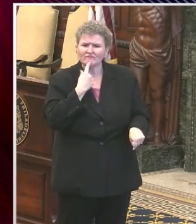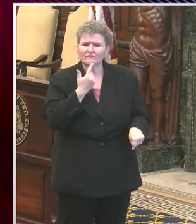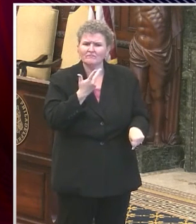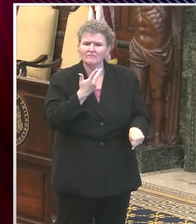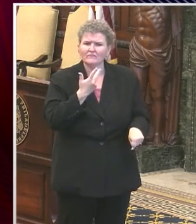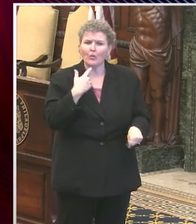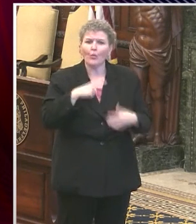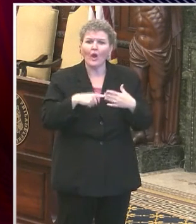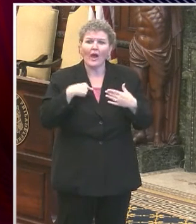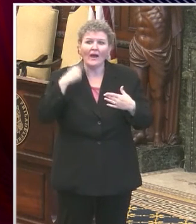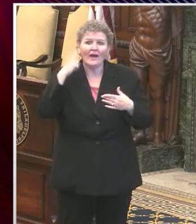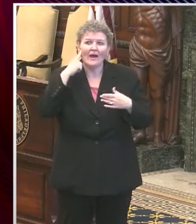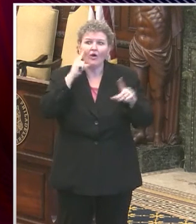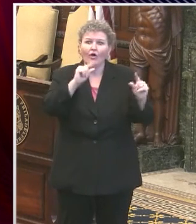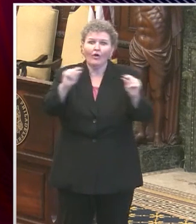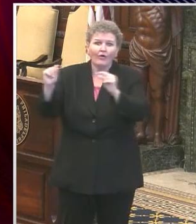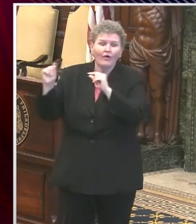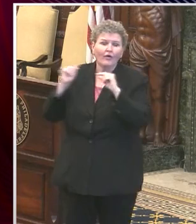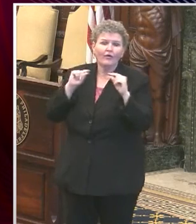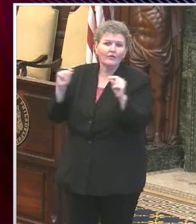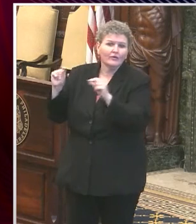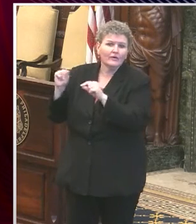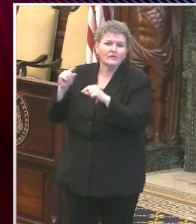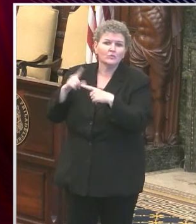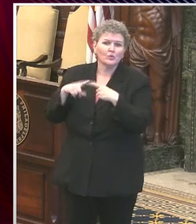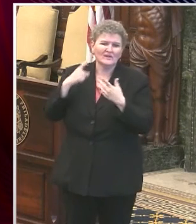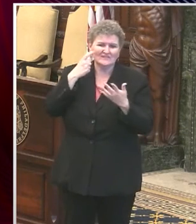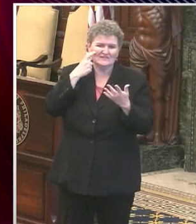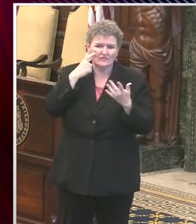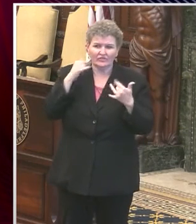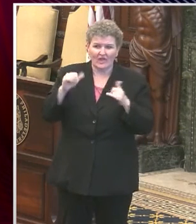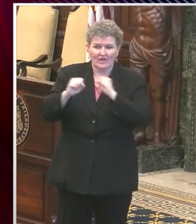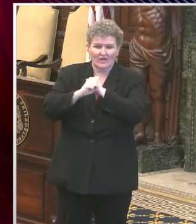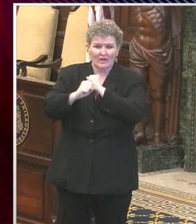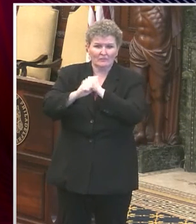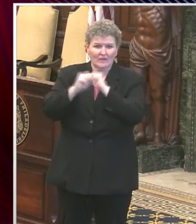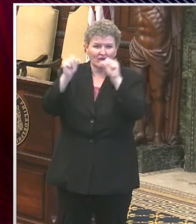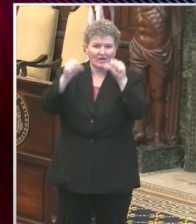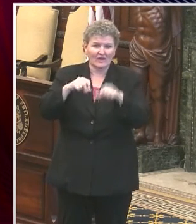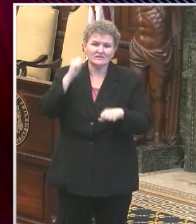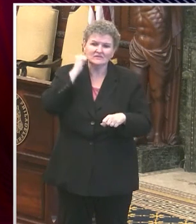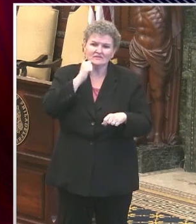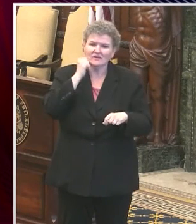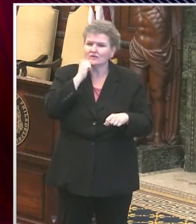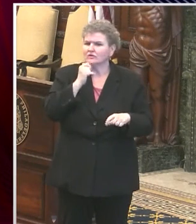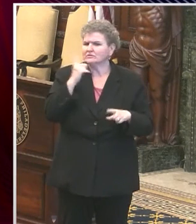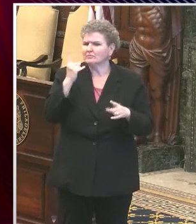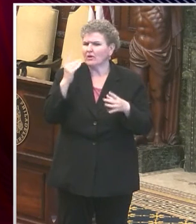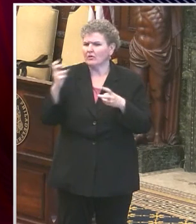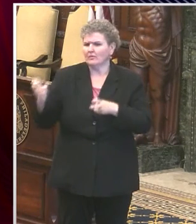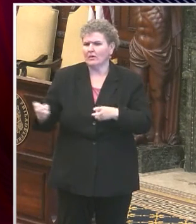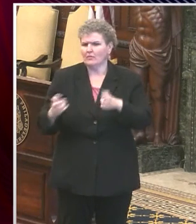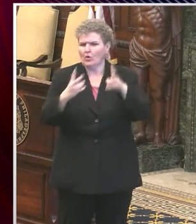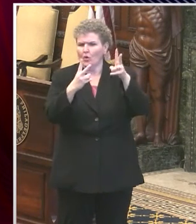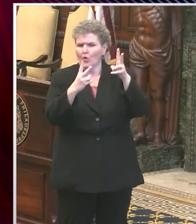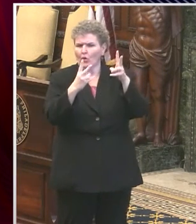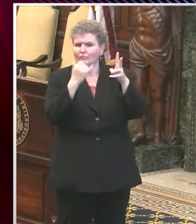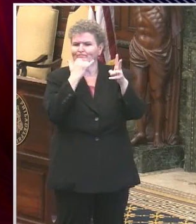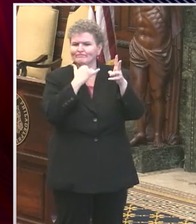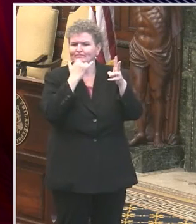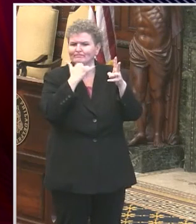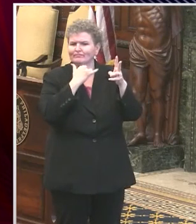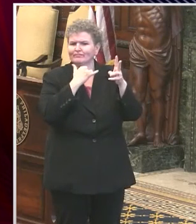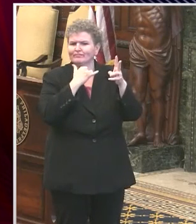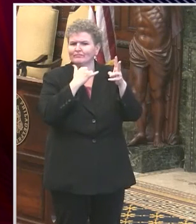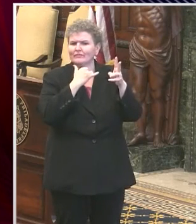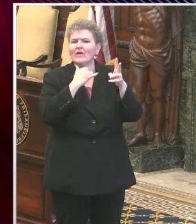people who know something about the CDC says that the most recent thing was in fact just an error, that something was posted before it was fully edited and then it was retracted. So in